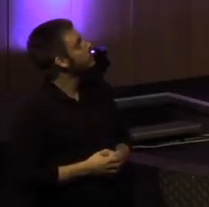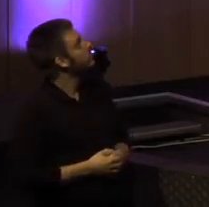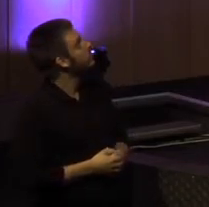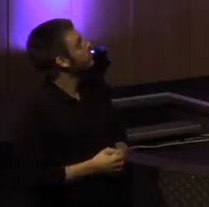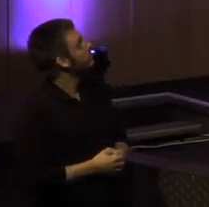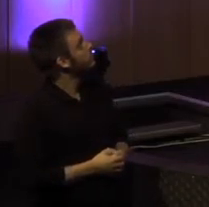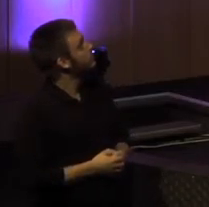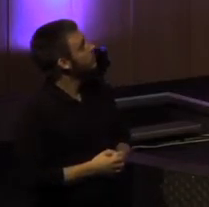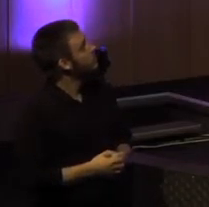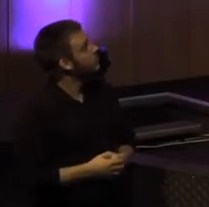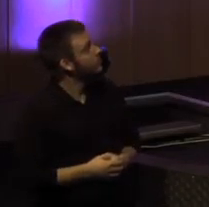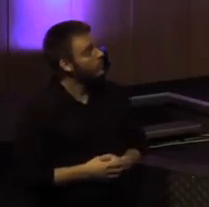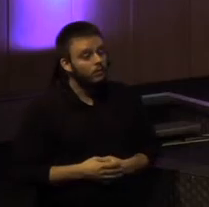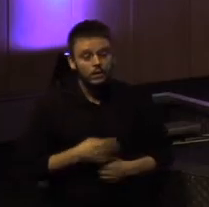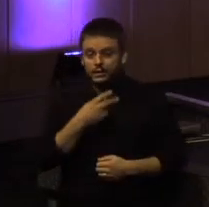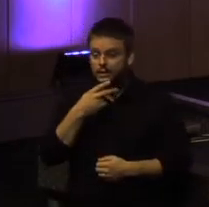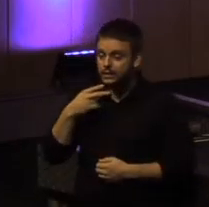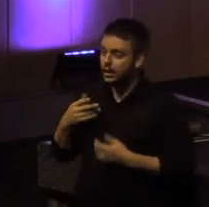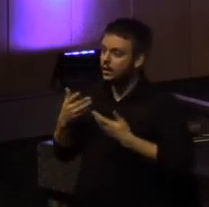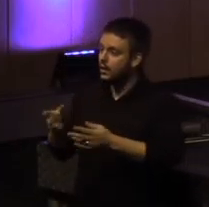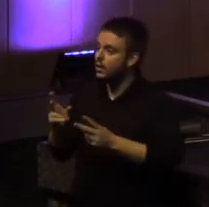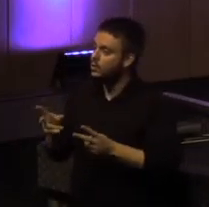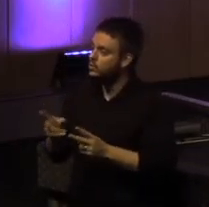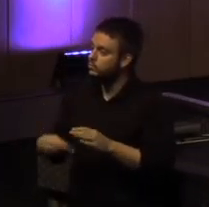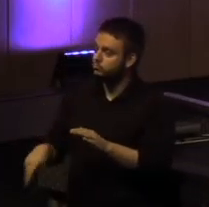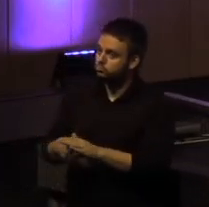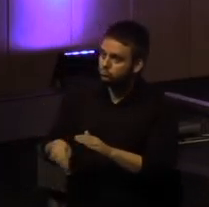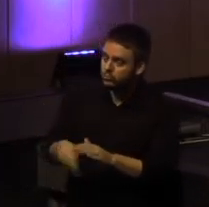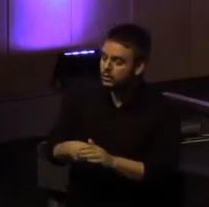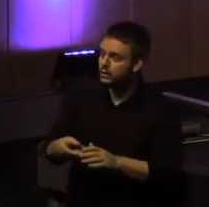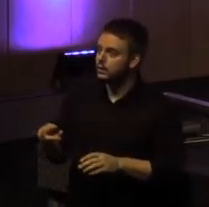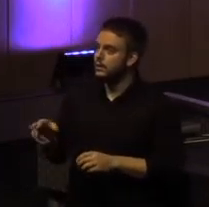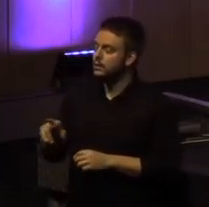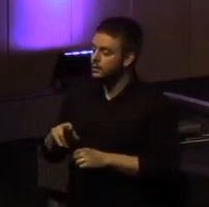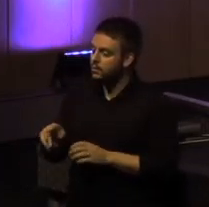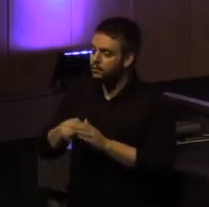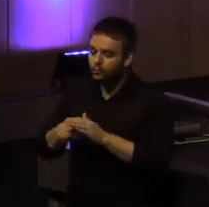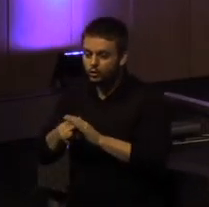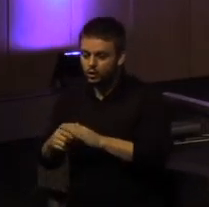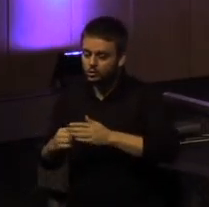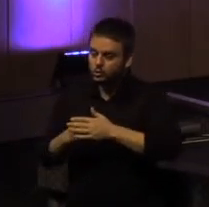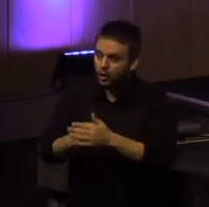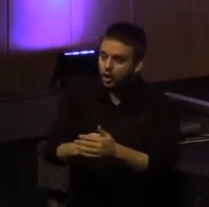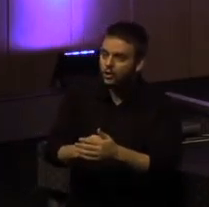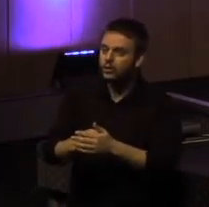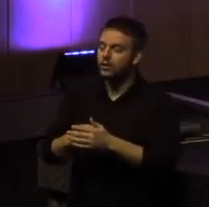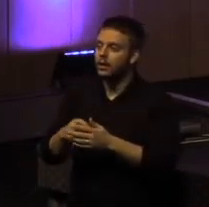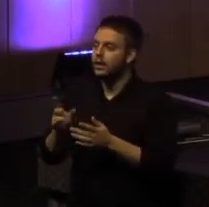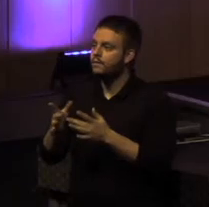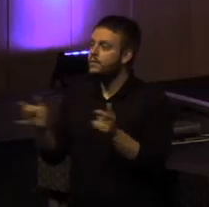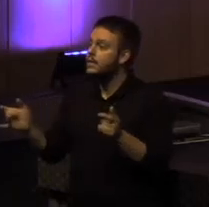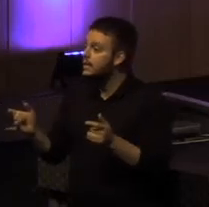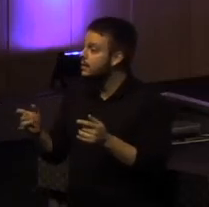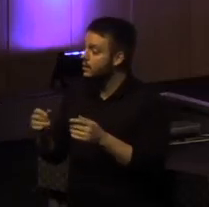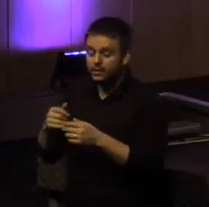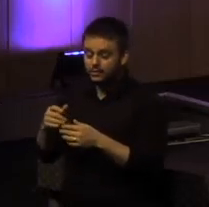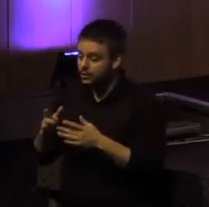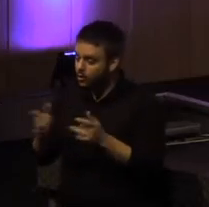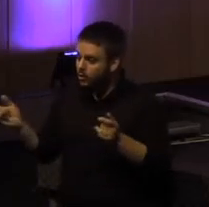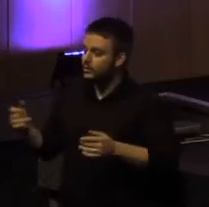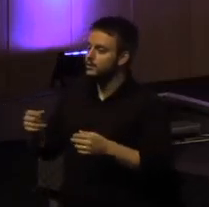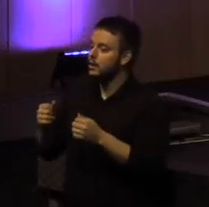and 2012. So that's 7 years that roughly 6% of agencies decided that they would